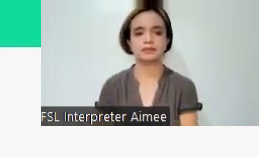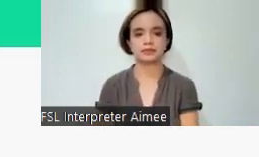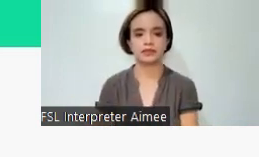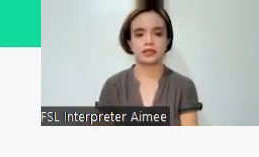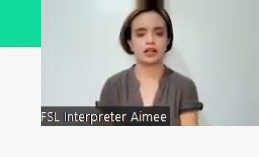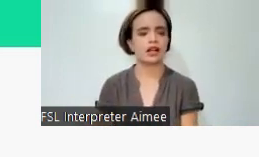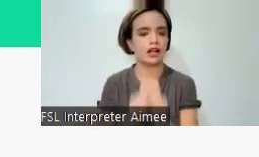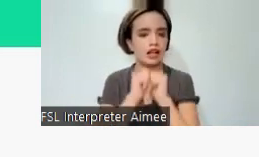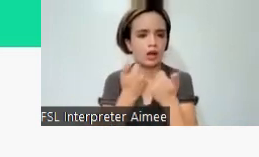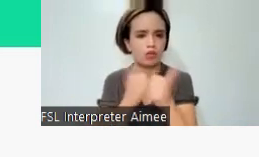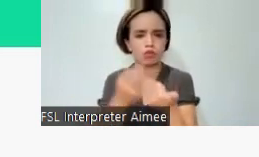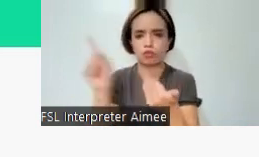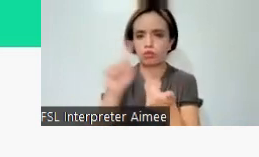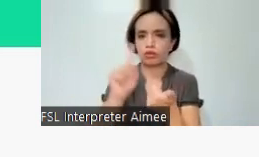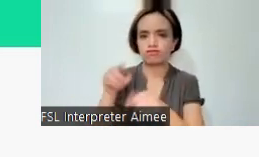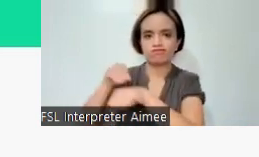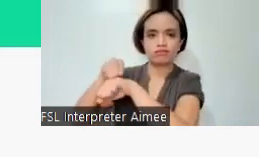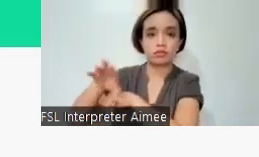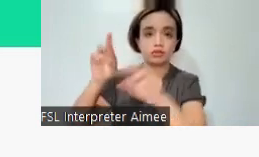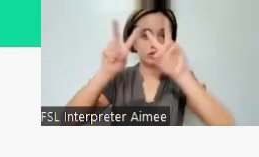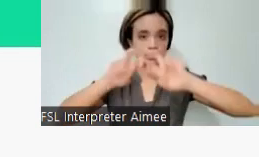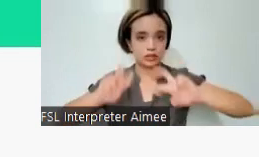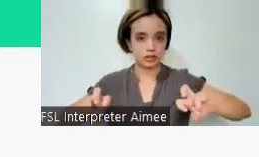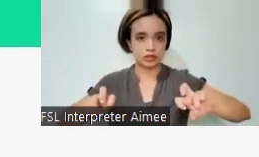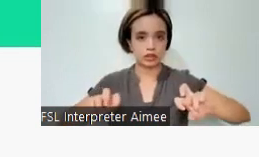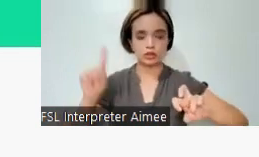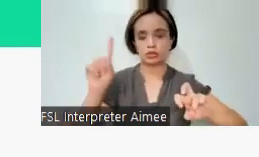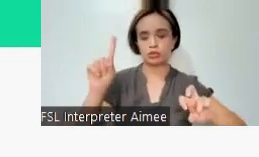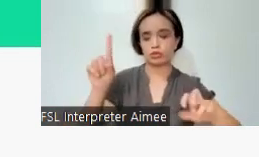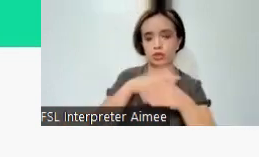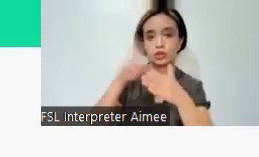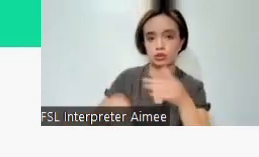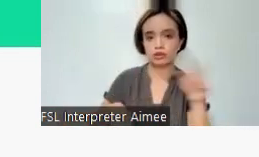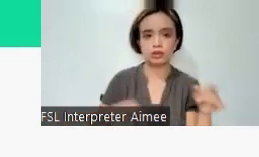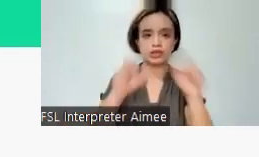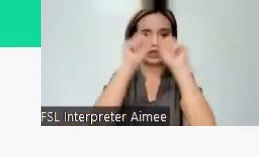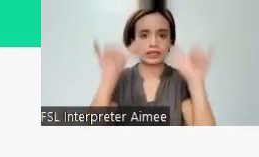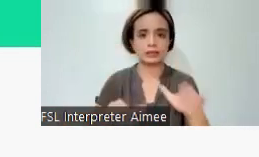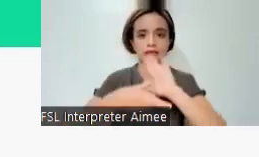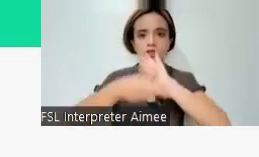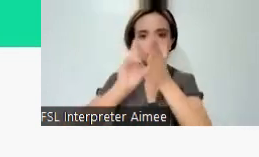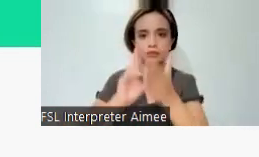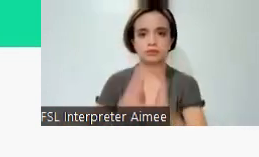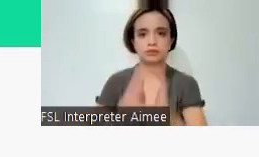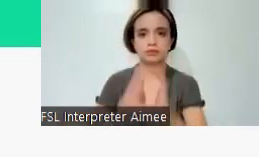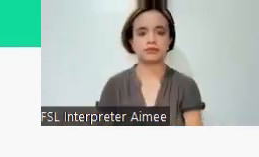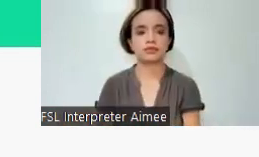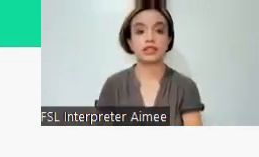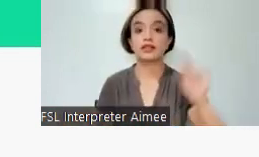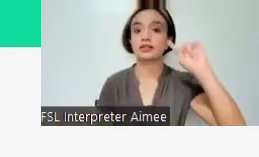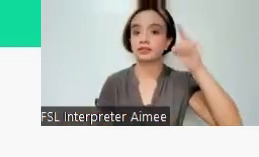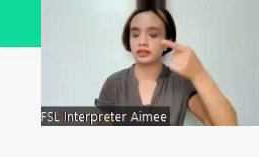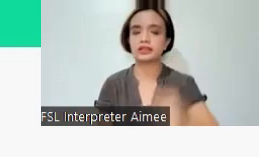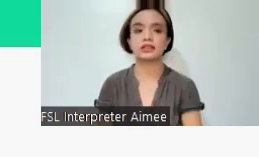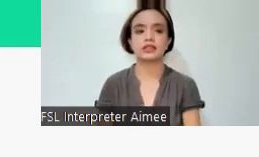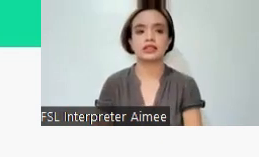What about the implications for research of the results of this semi-systematic review? First,